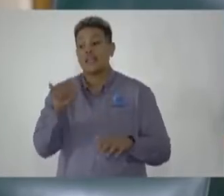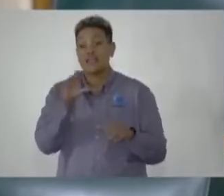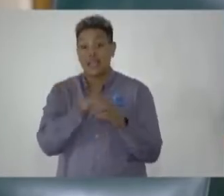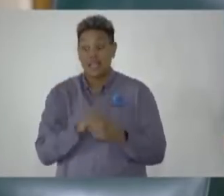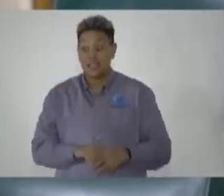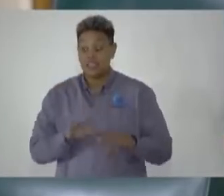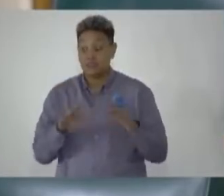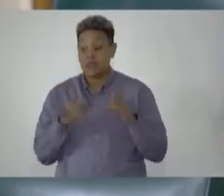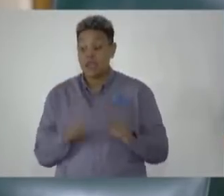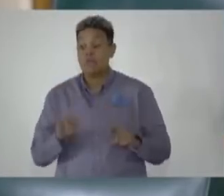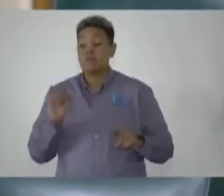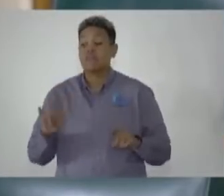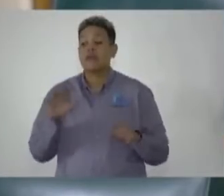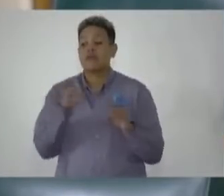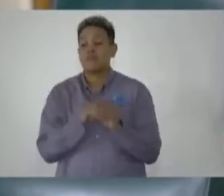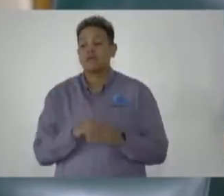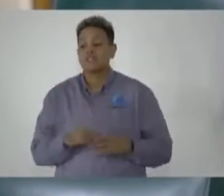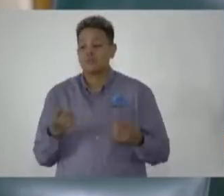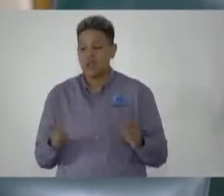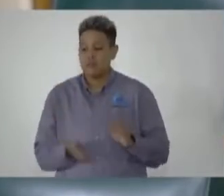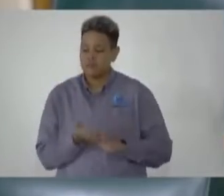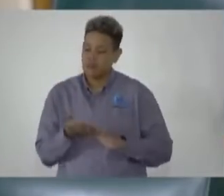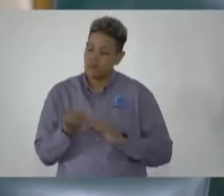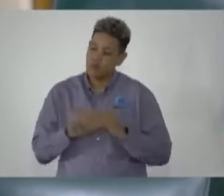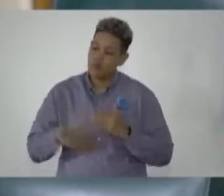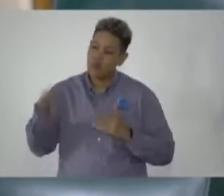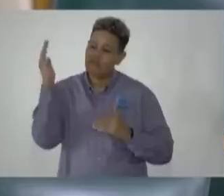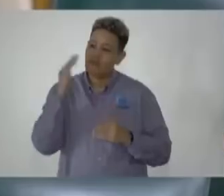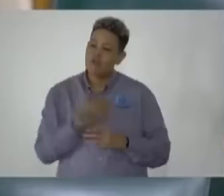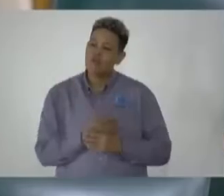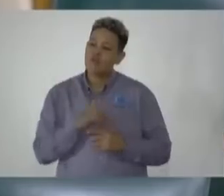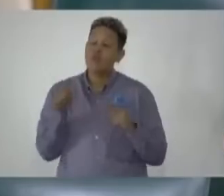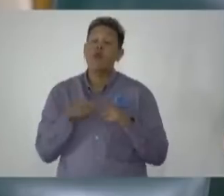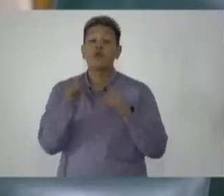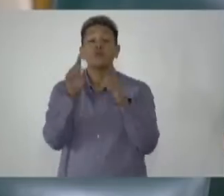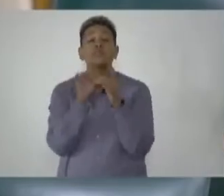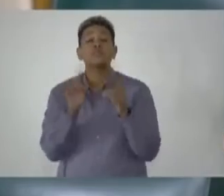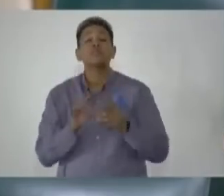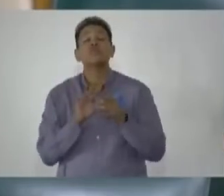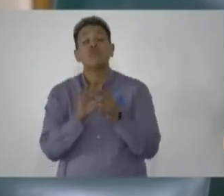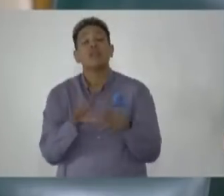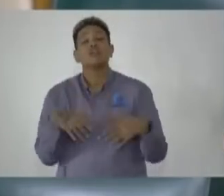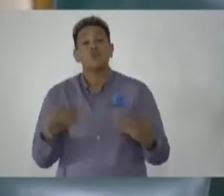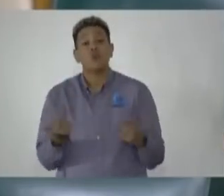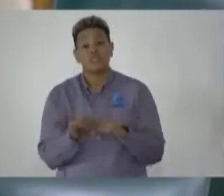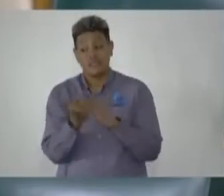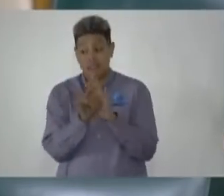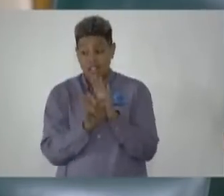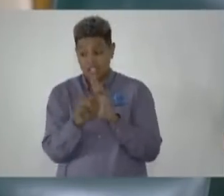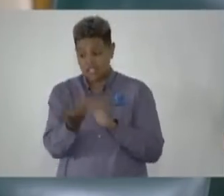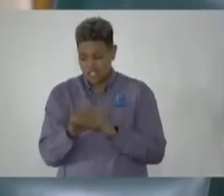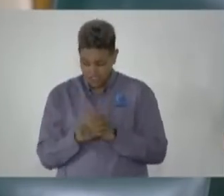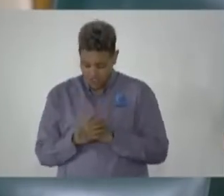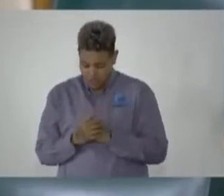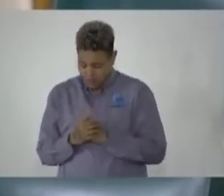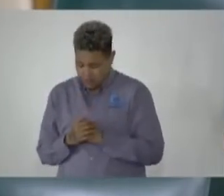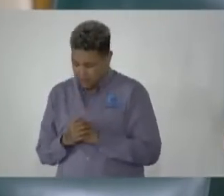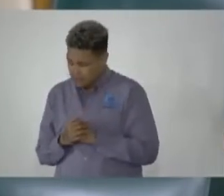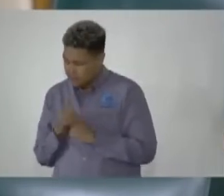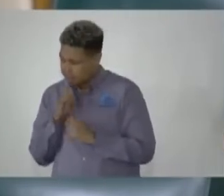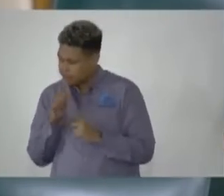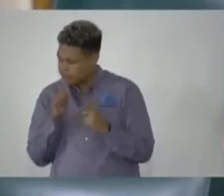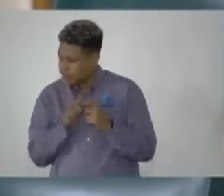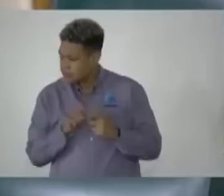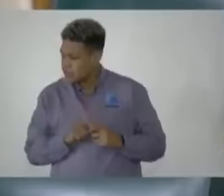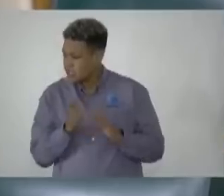engagement and that participation going forward. When you speak about legislations, there's a